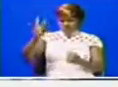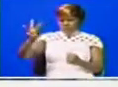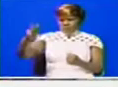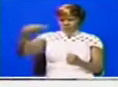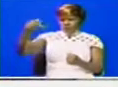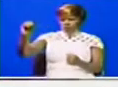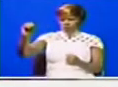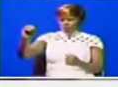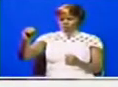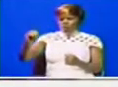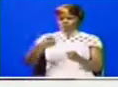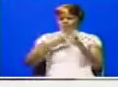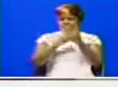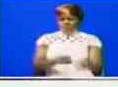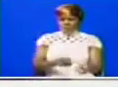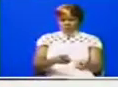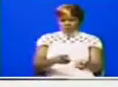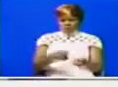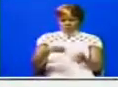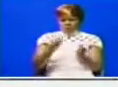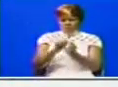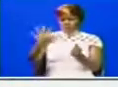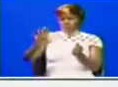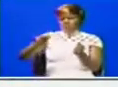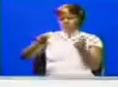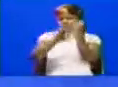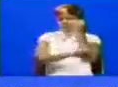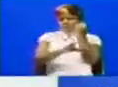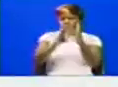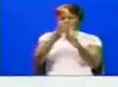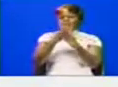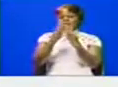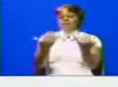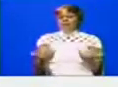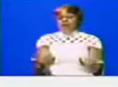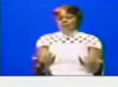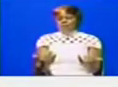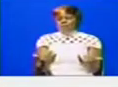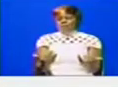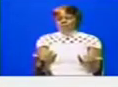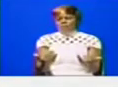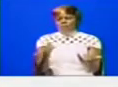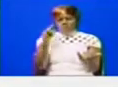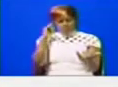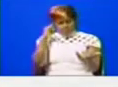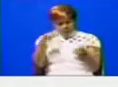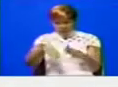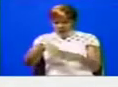UNICEF estimates. Kenya has moved from those 15 countries and is somewhere in the middle, not right now, to be considered,